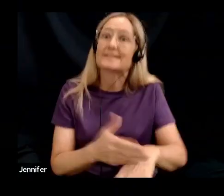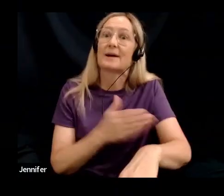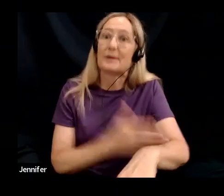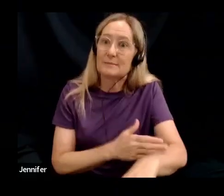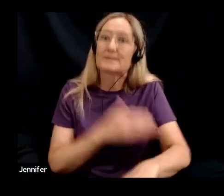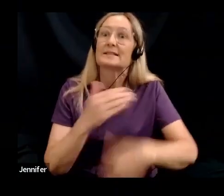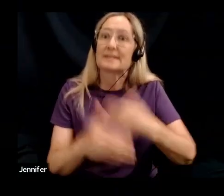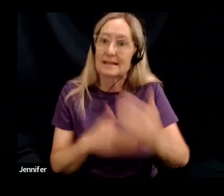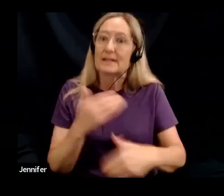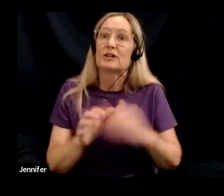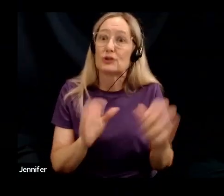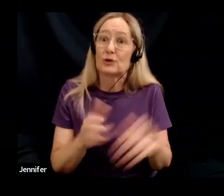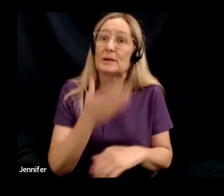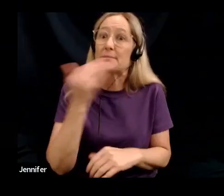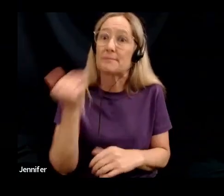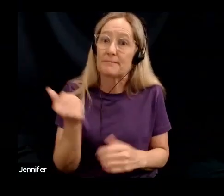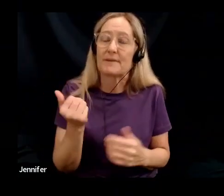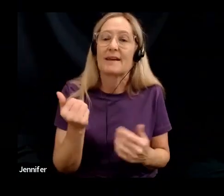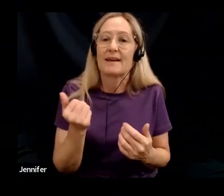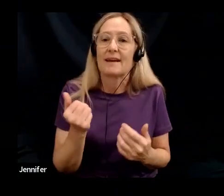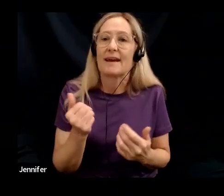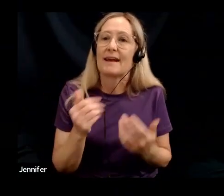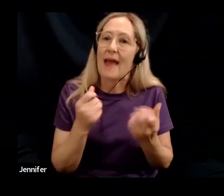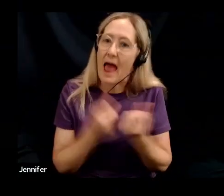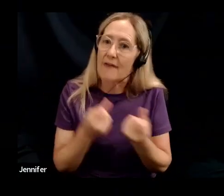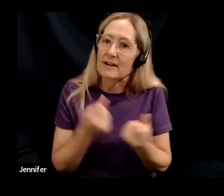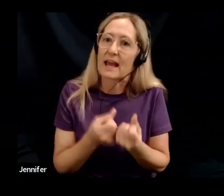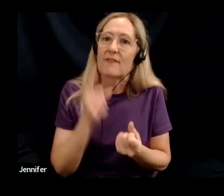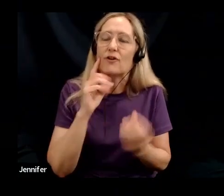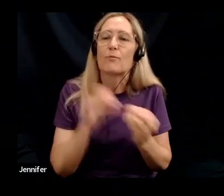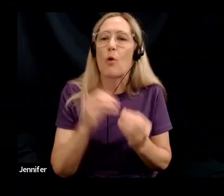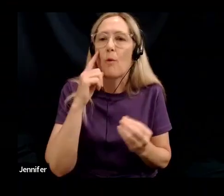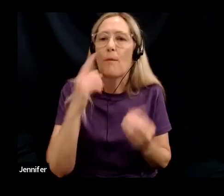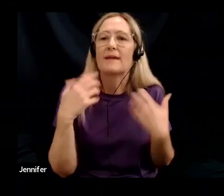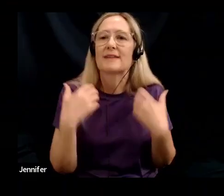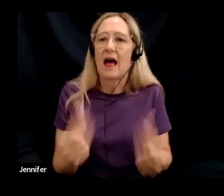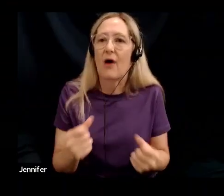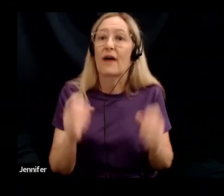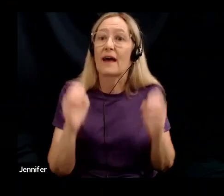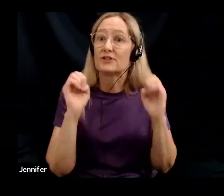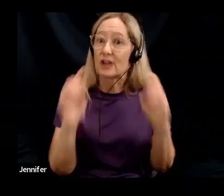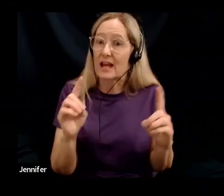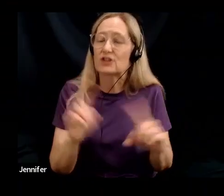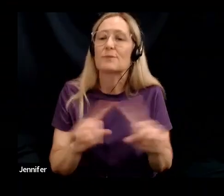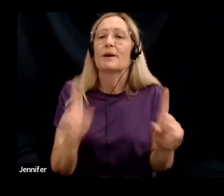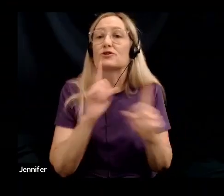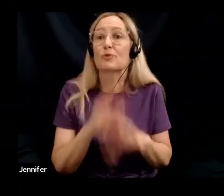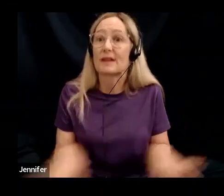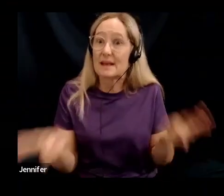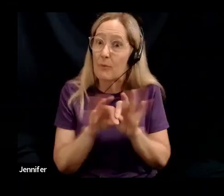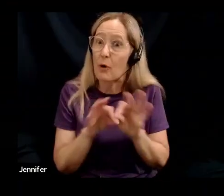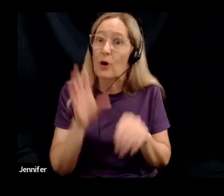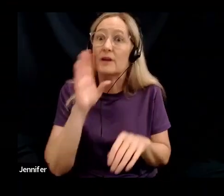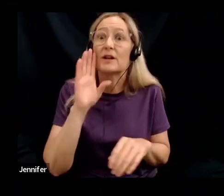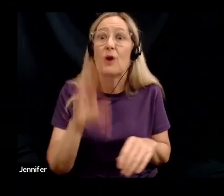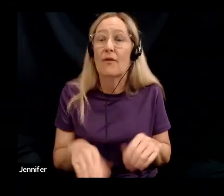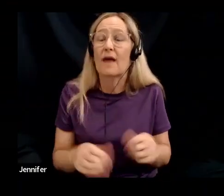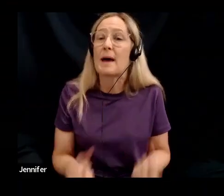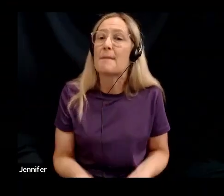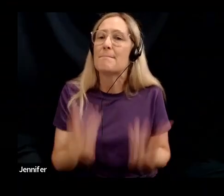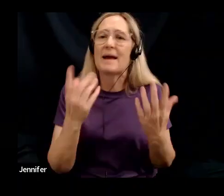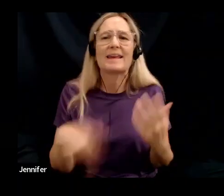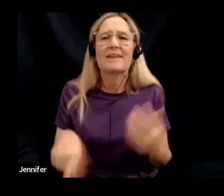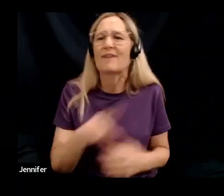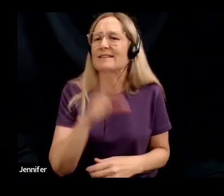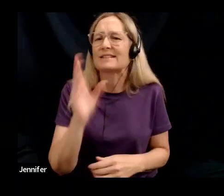can learn and, continue to advocate for more mental health education. But it's important to note that many of us never